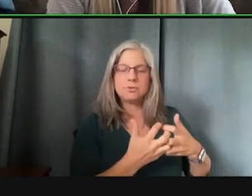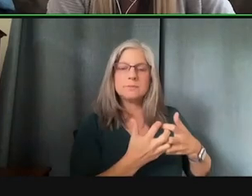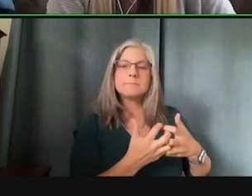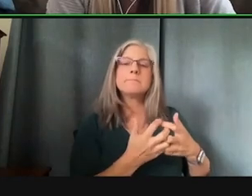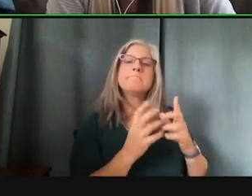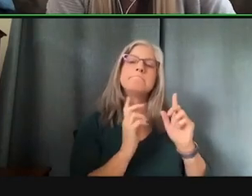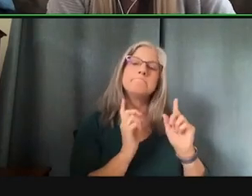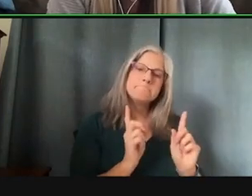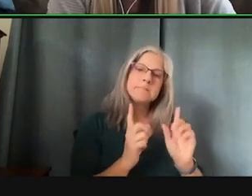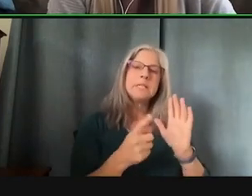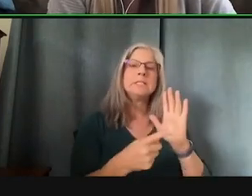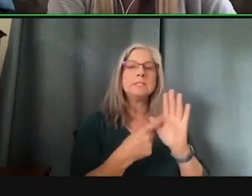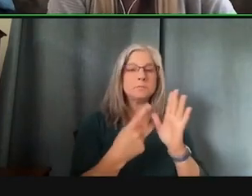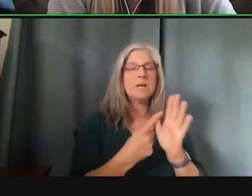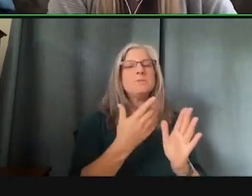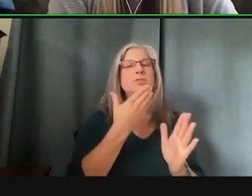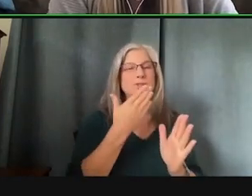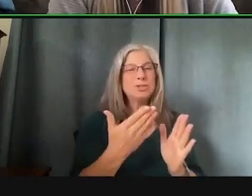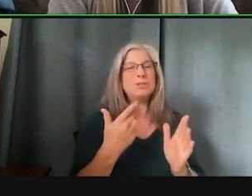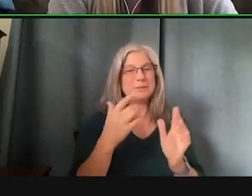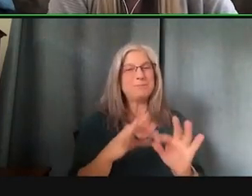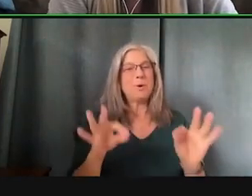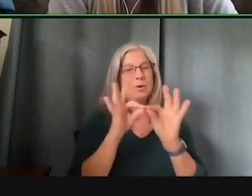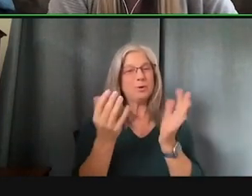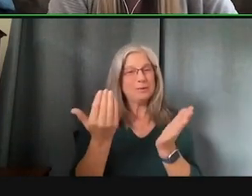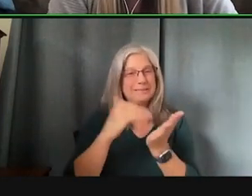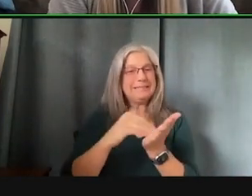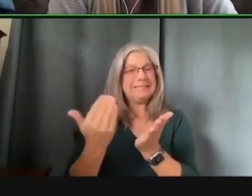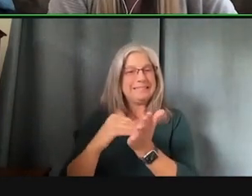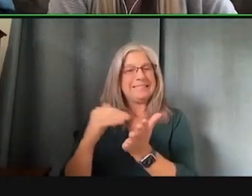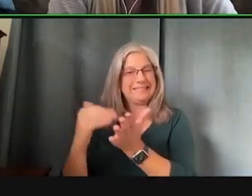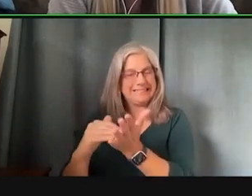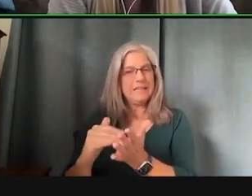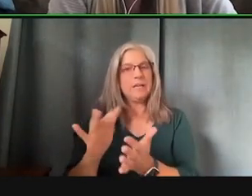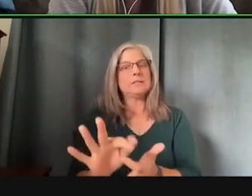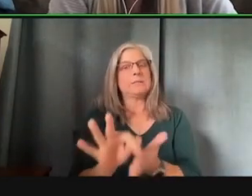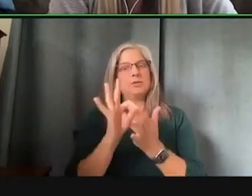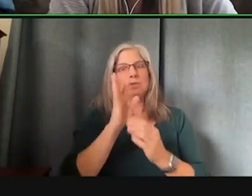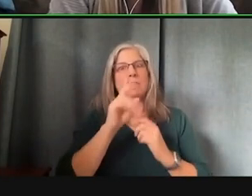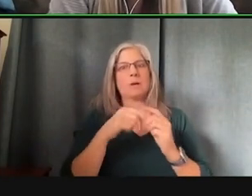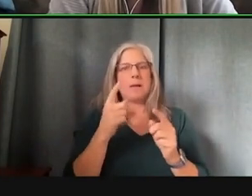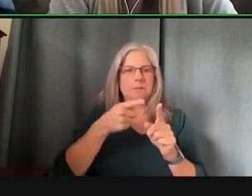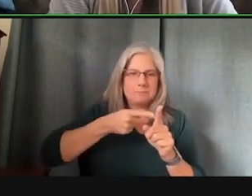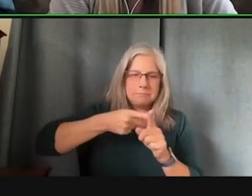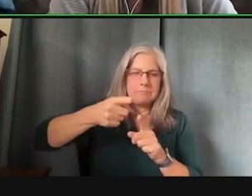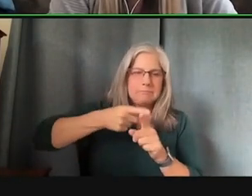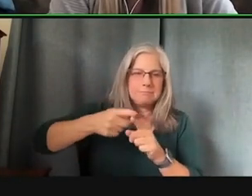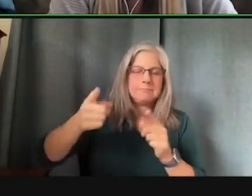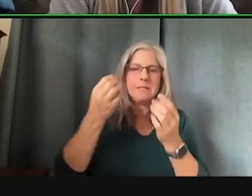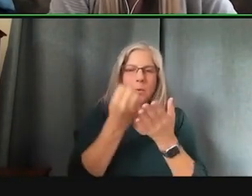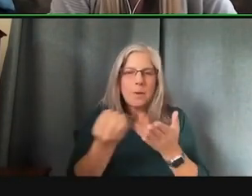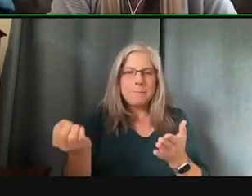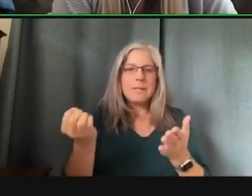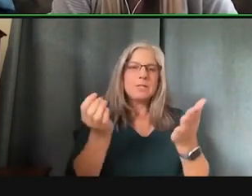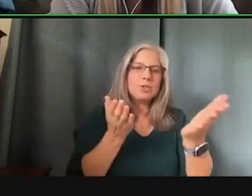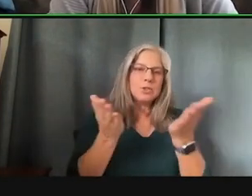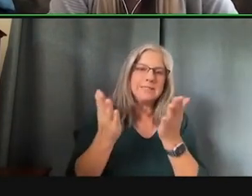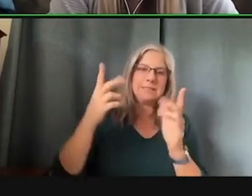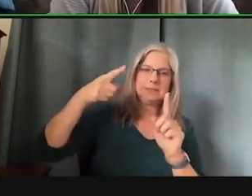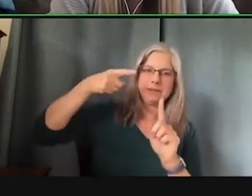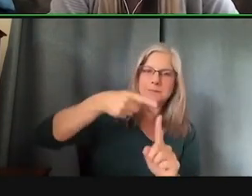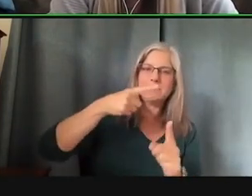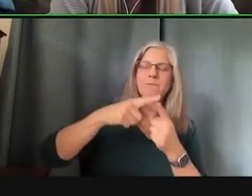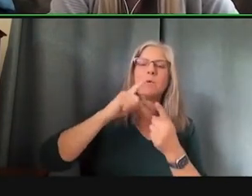sometimes it's good to be redundant, especially when we're talking about specialized equipment and services specific to